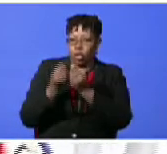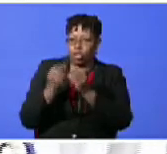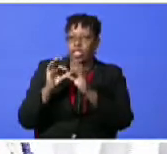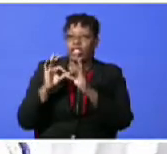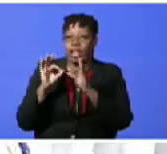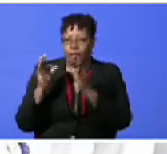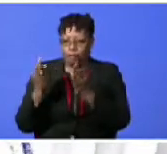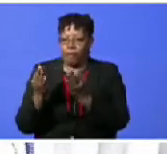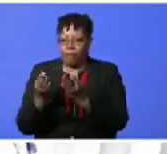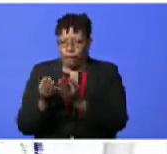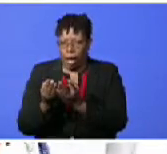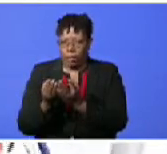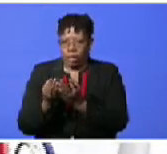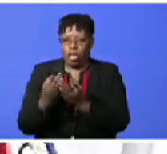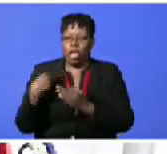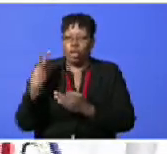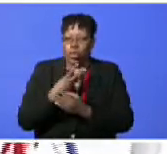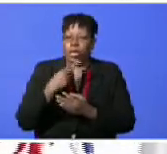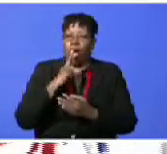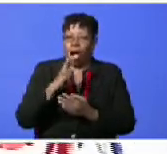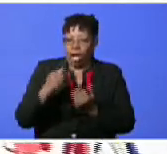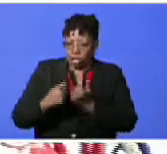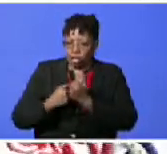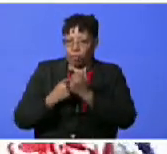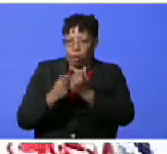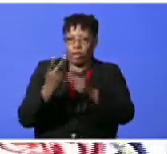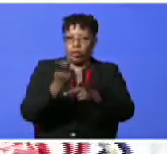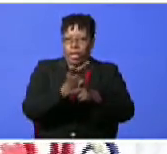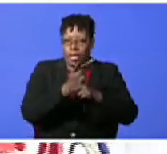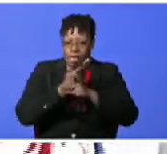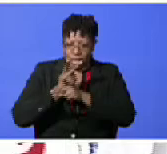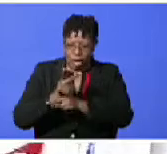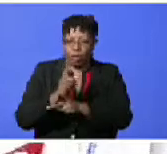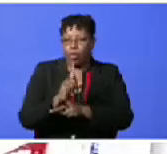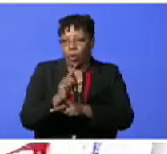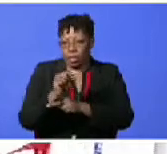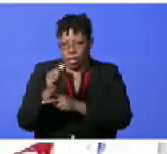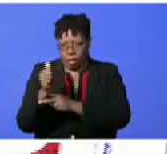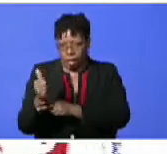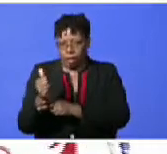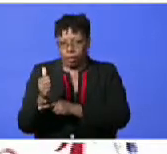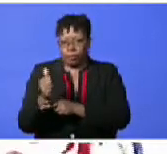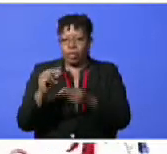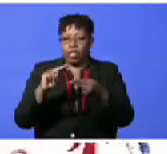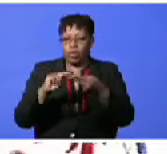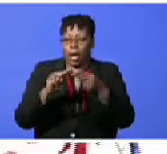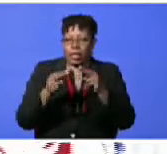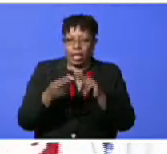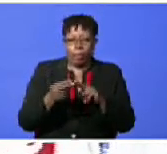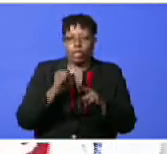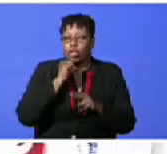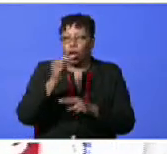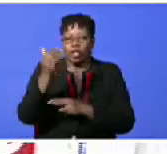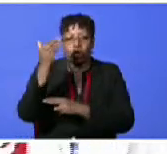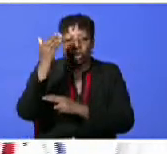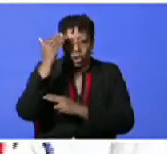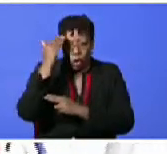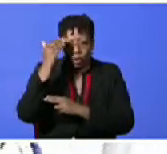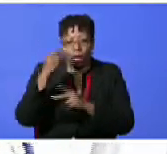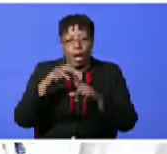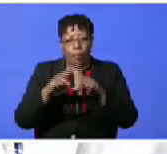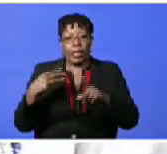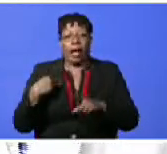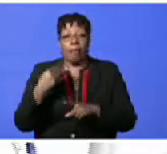name. We are very supportive, very caring for each other. So our numbers are not known, but in our